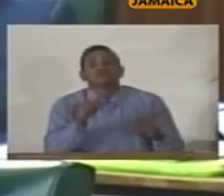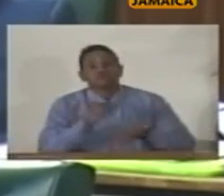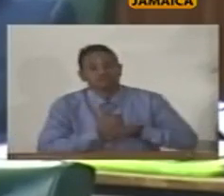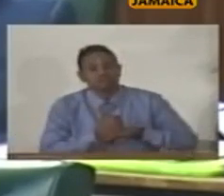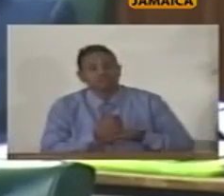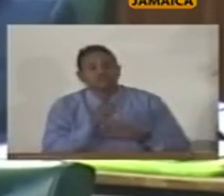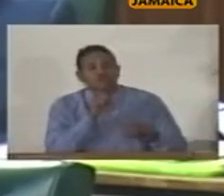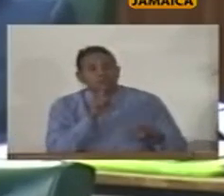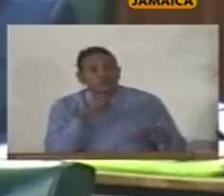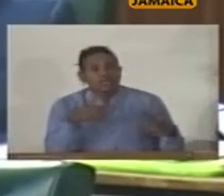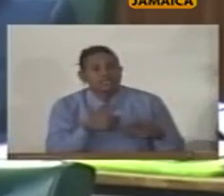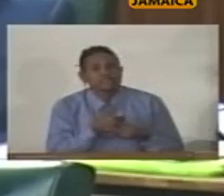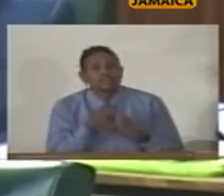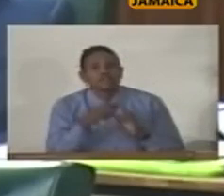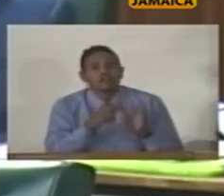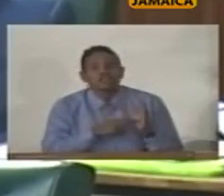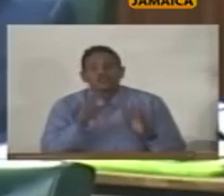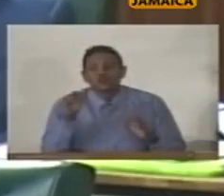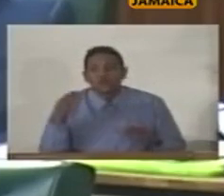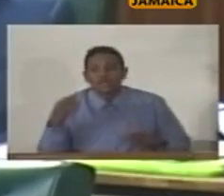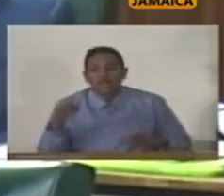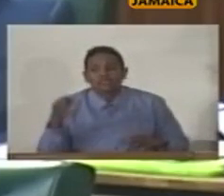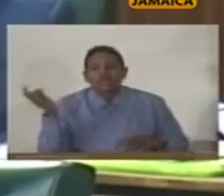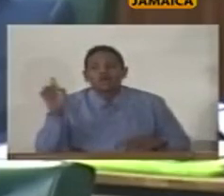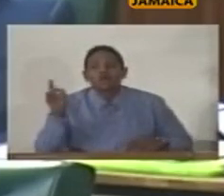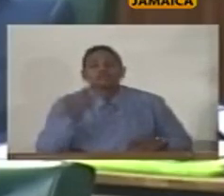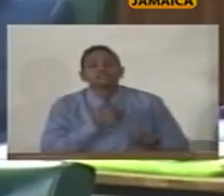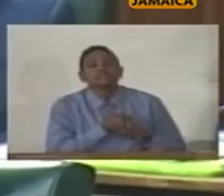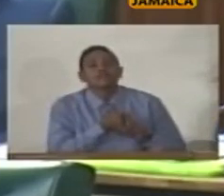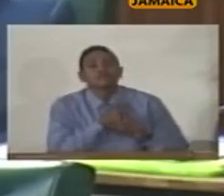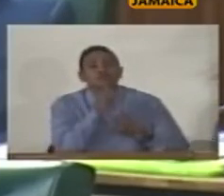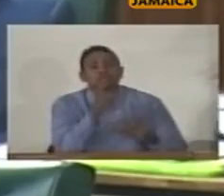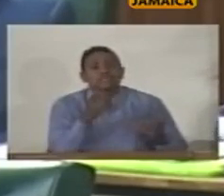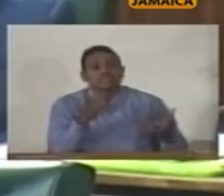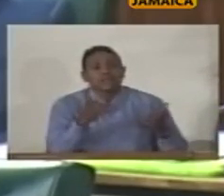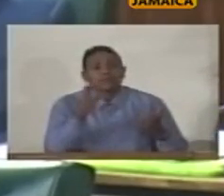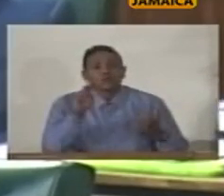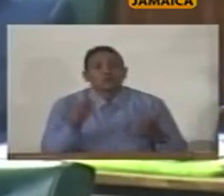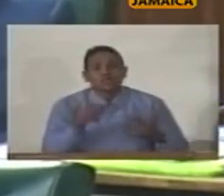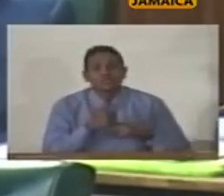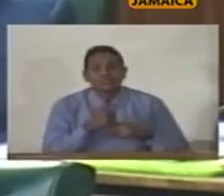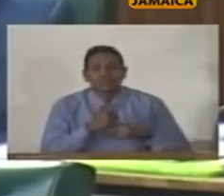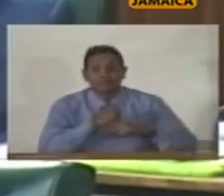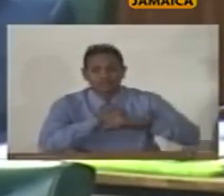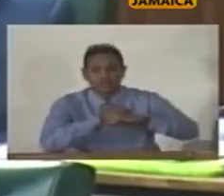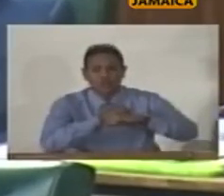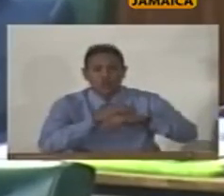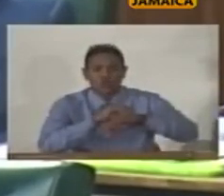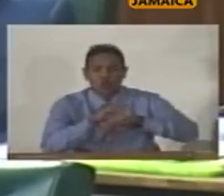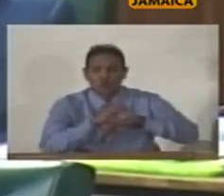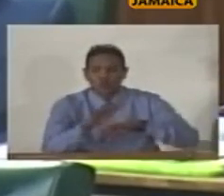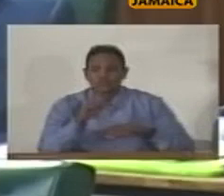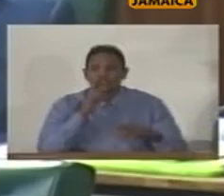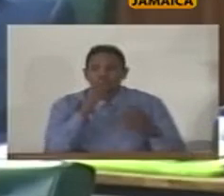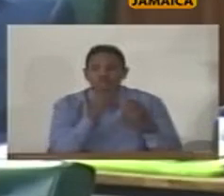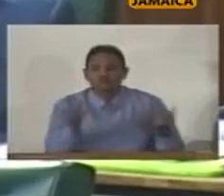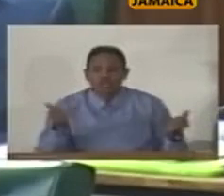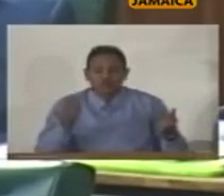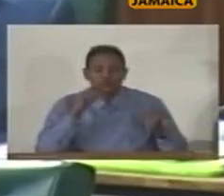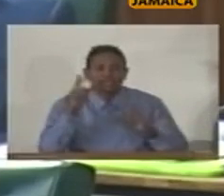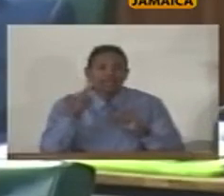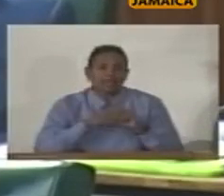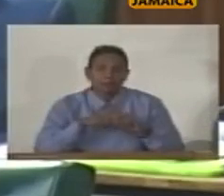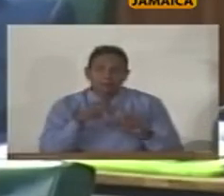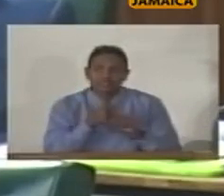Regulation 2019, and whereas it is desirable that the United Nations Security Council Resolutions